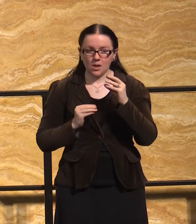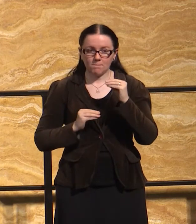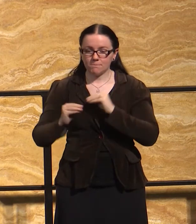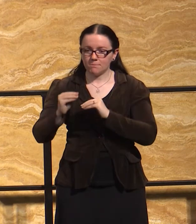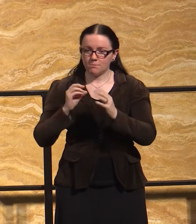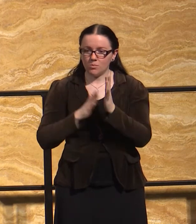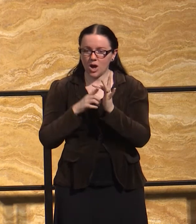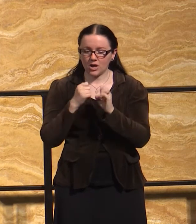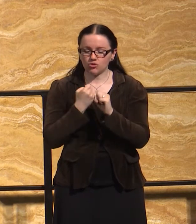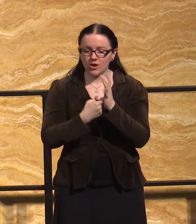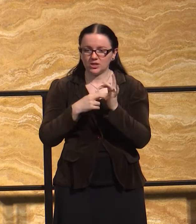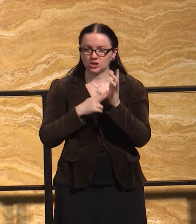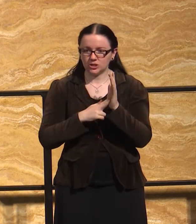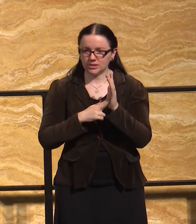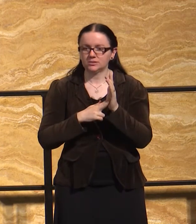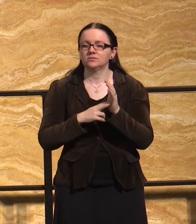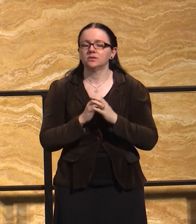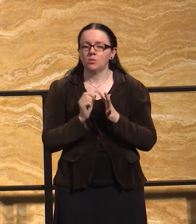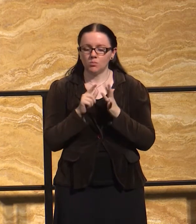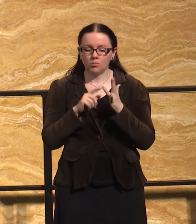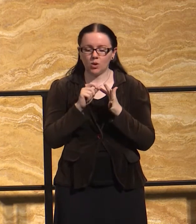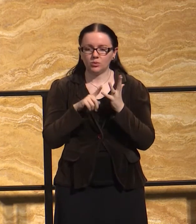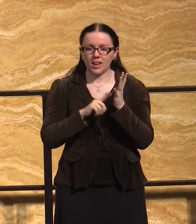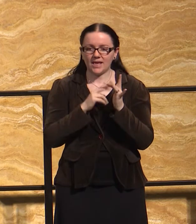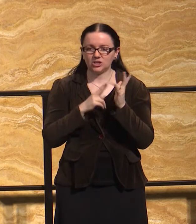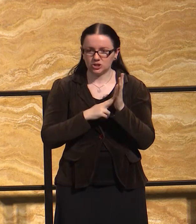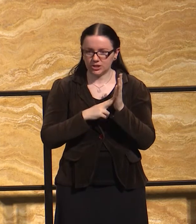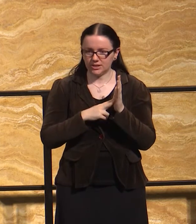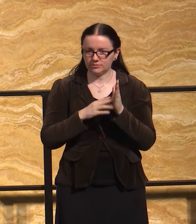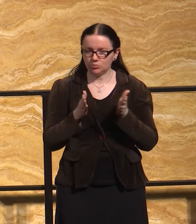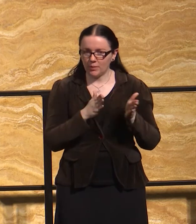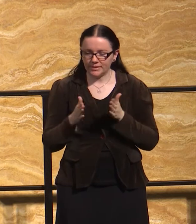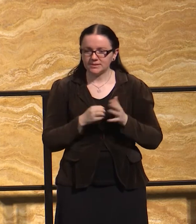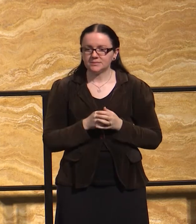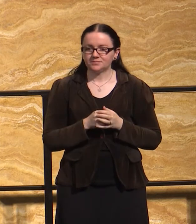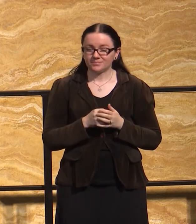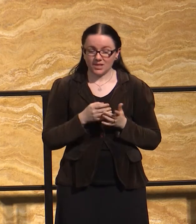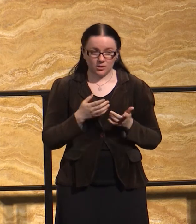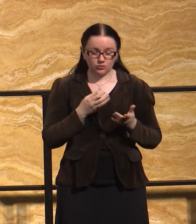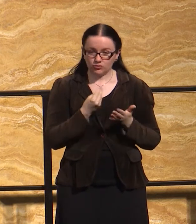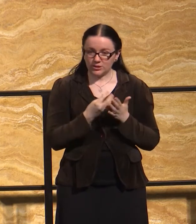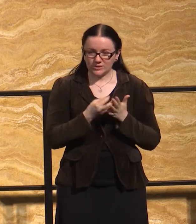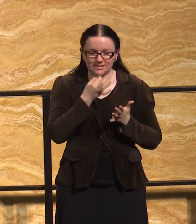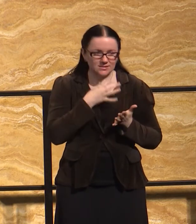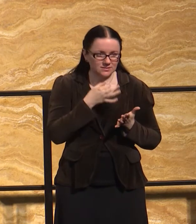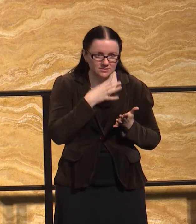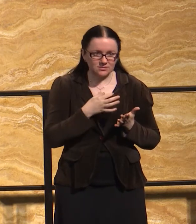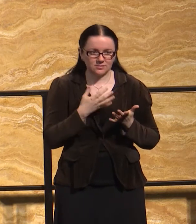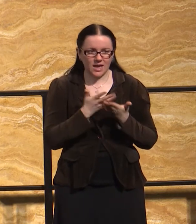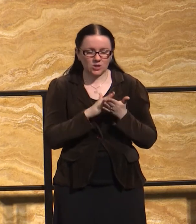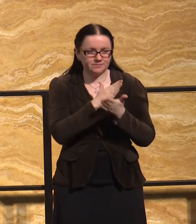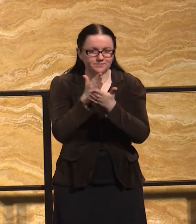and population mobility. We have tensions over scarce natural resources. There are many ways in which we see